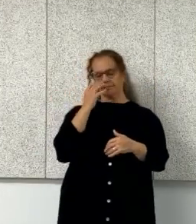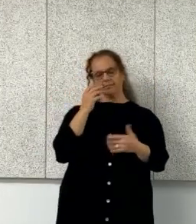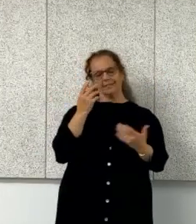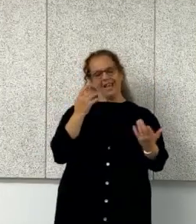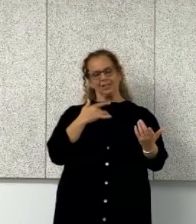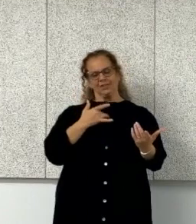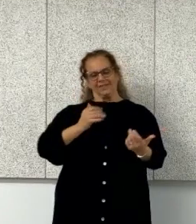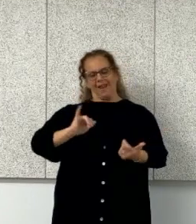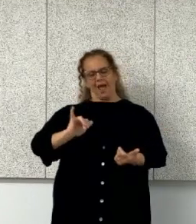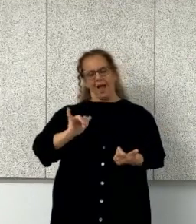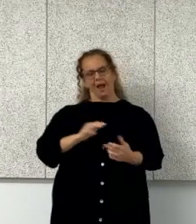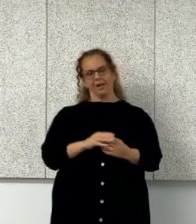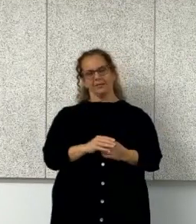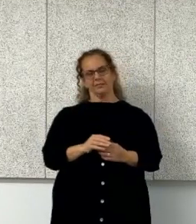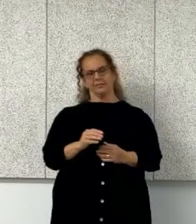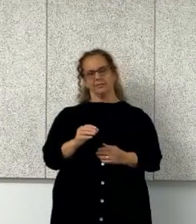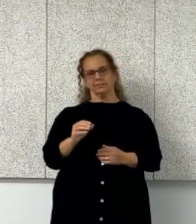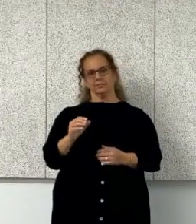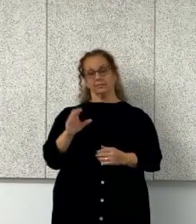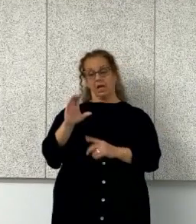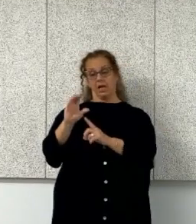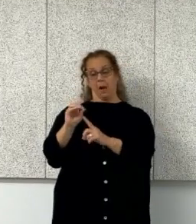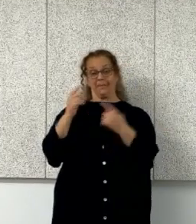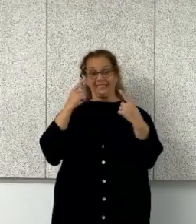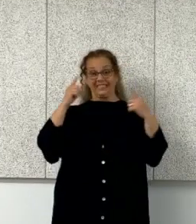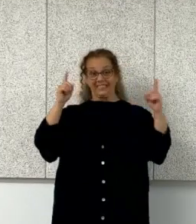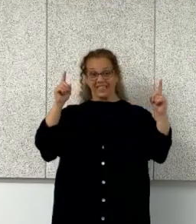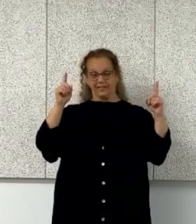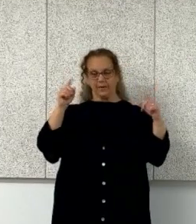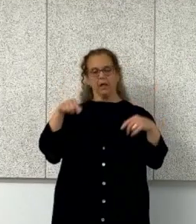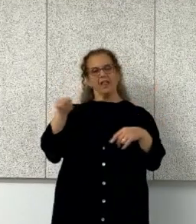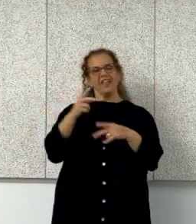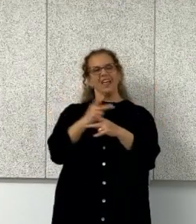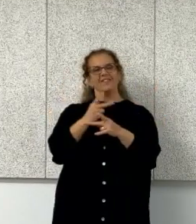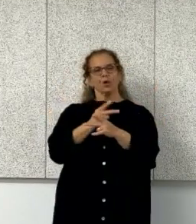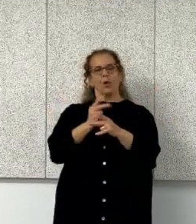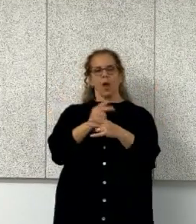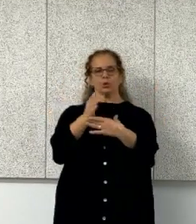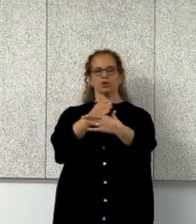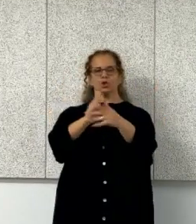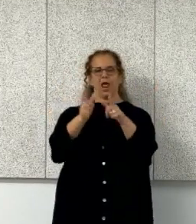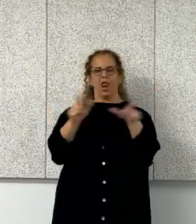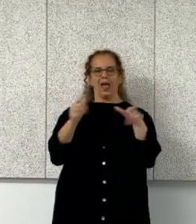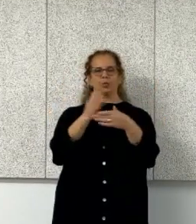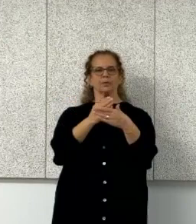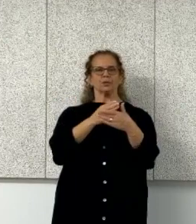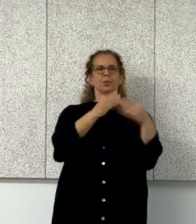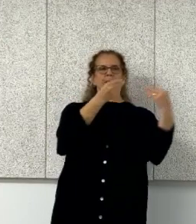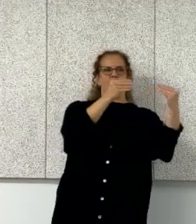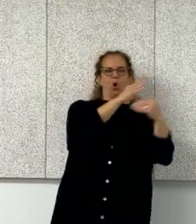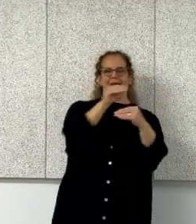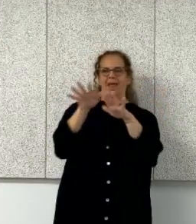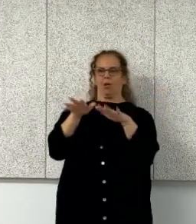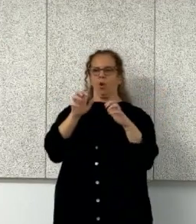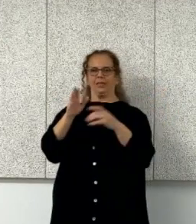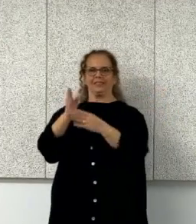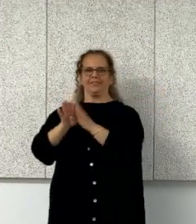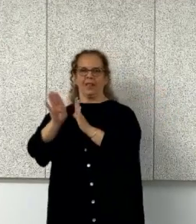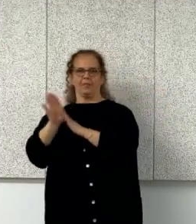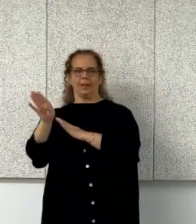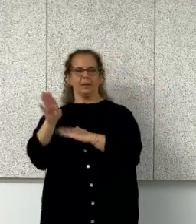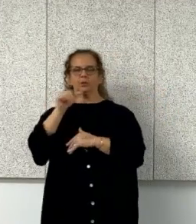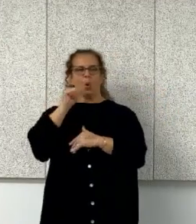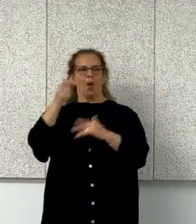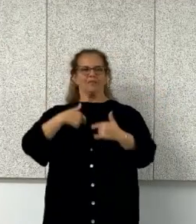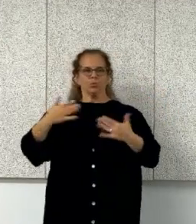I just feel like the organizations that are successful right now are finding ways to develop a shared language between those two that does not feel like a sacrifice of mission.